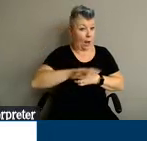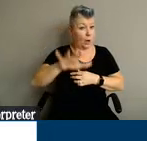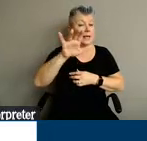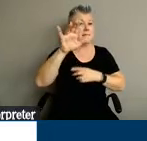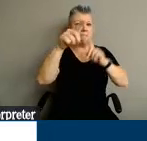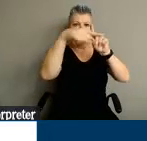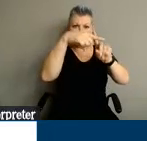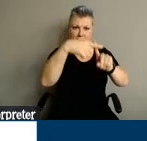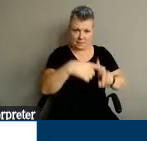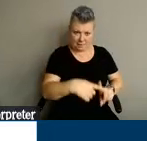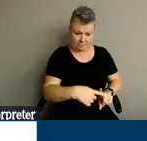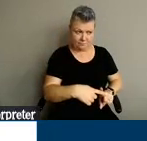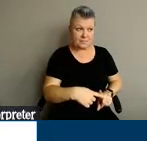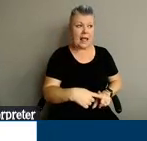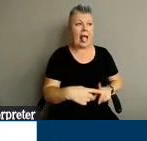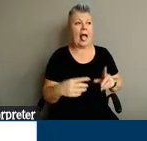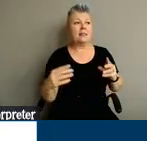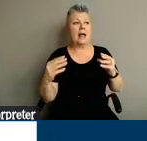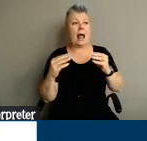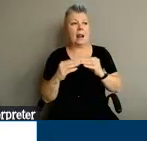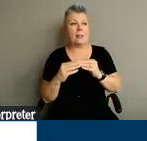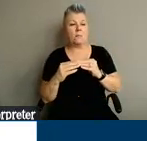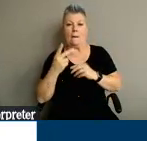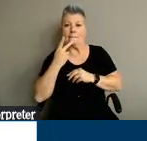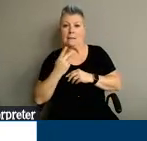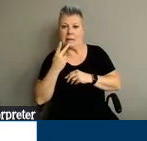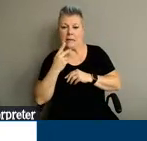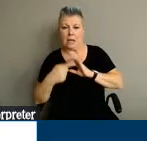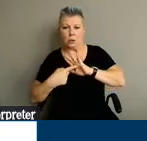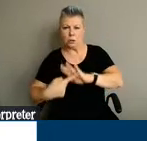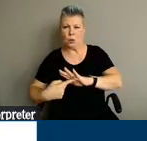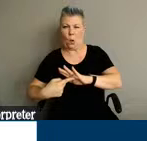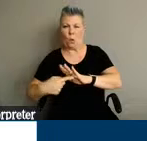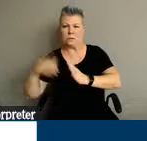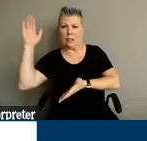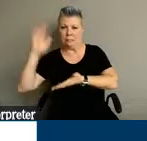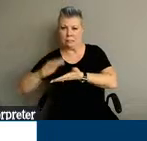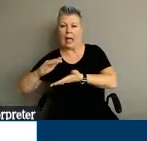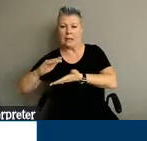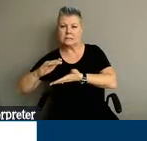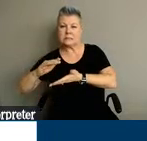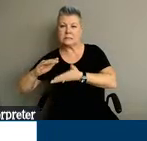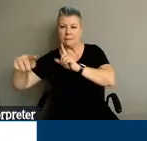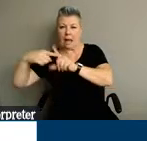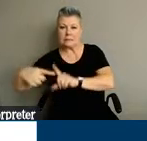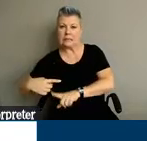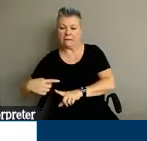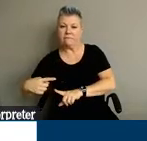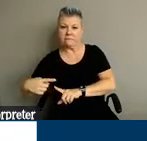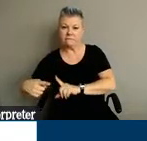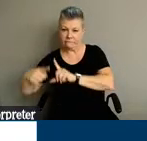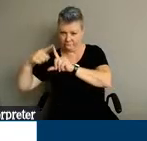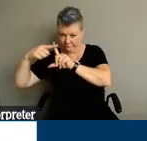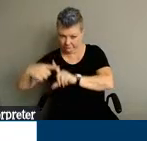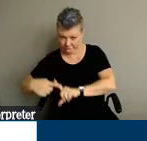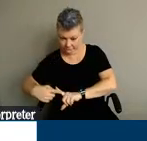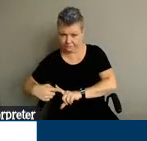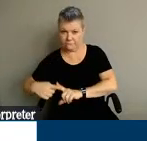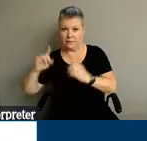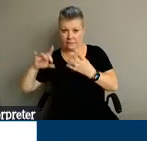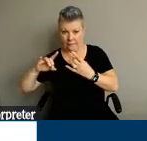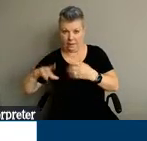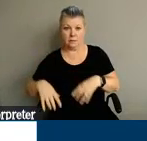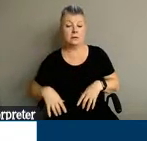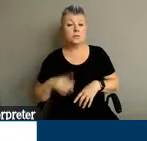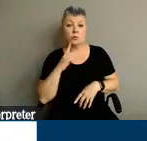red color, the lower the positivity for those indicators. So give you a minute to just kind of glance through that. You'll see